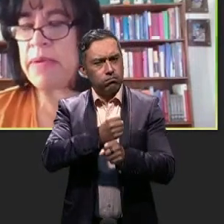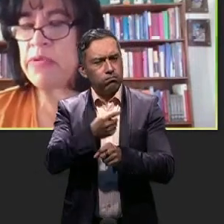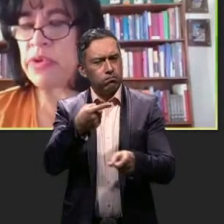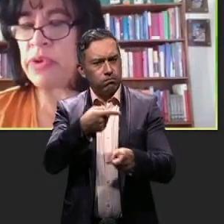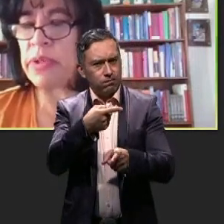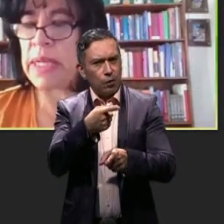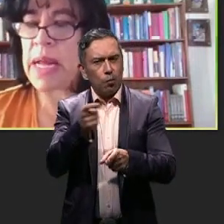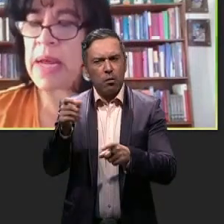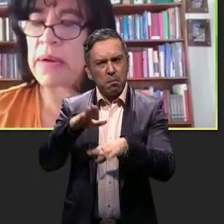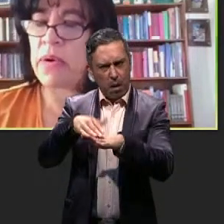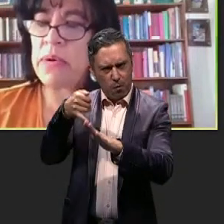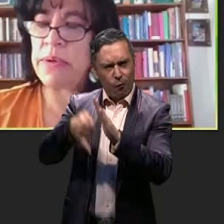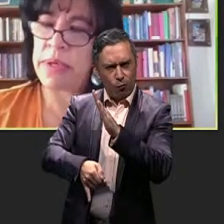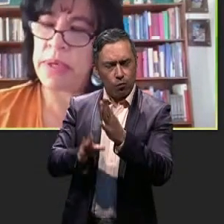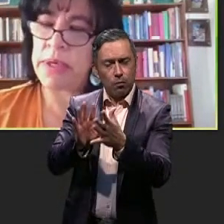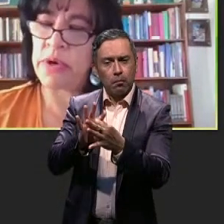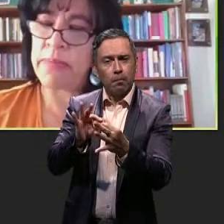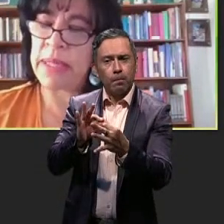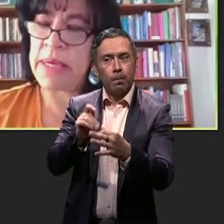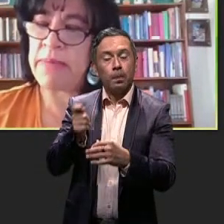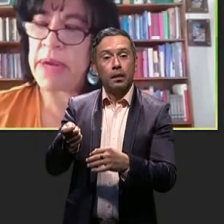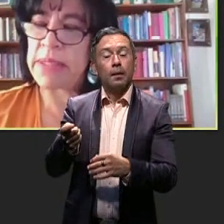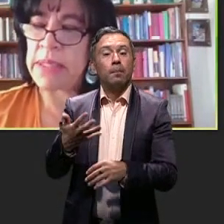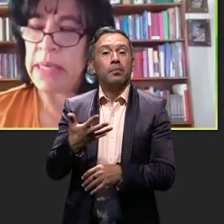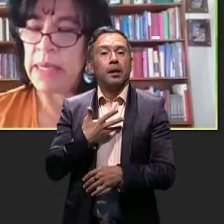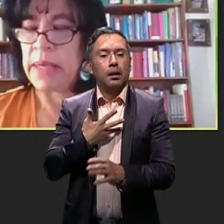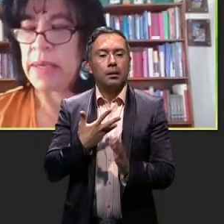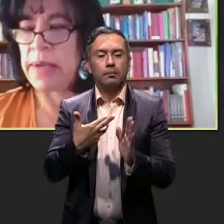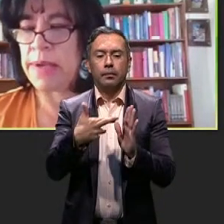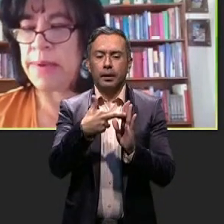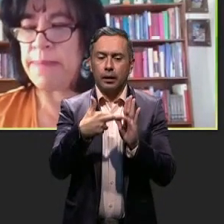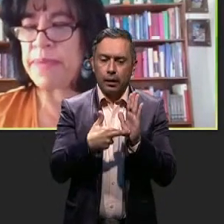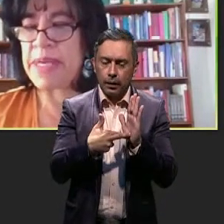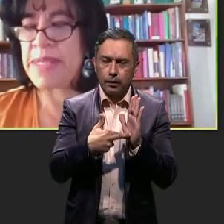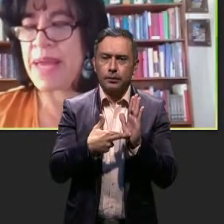were proposing that we have to have